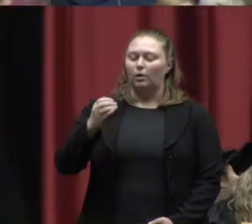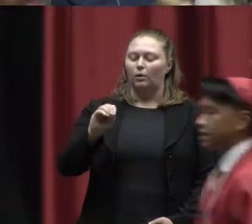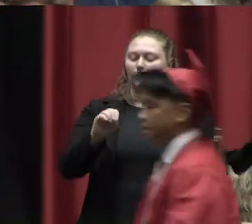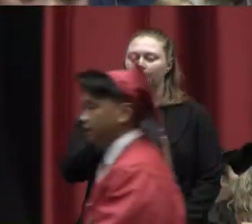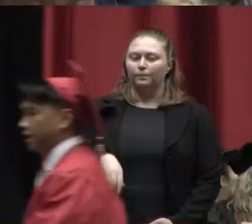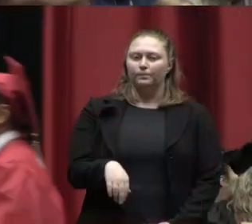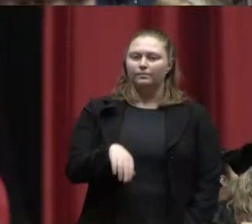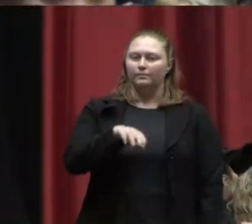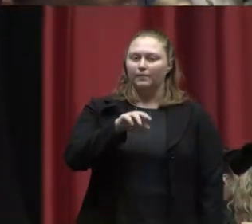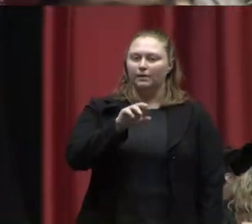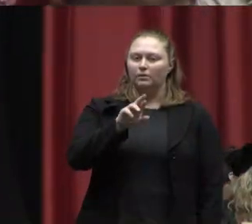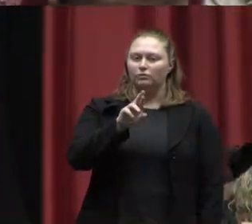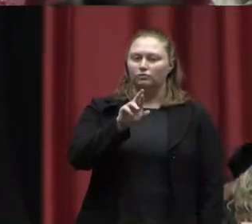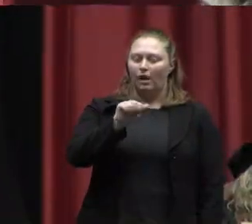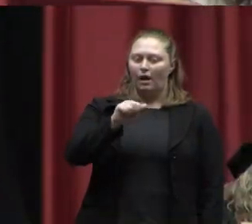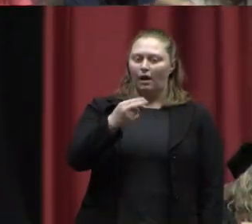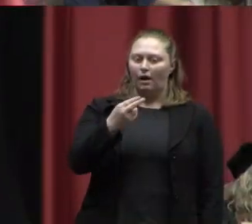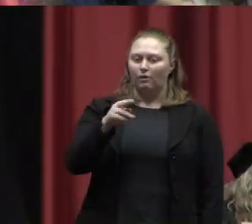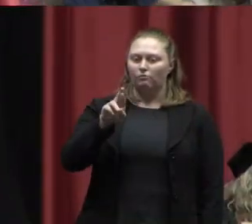Laura Shaw.